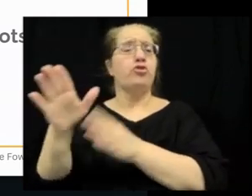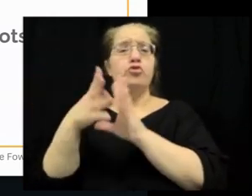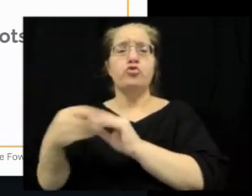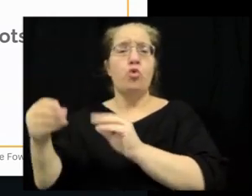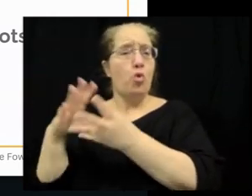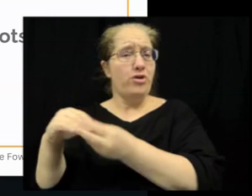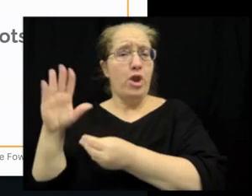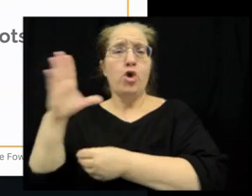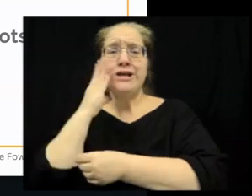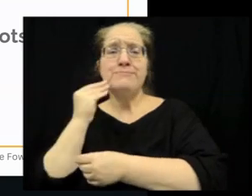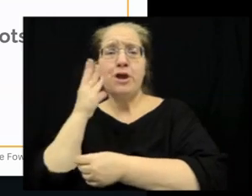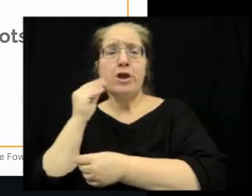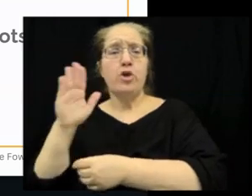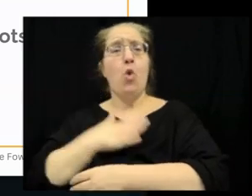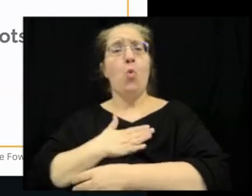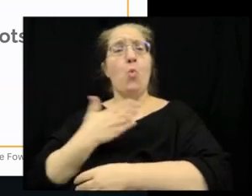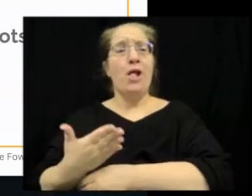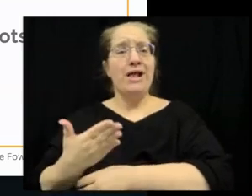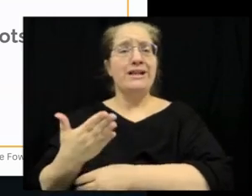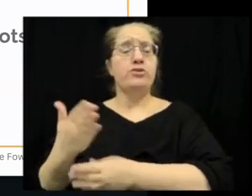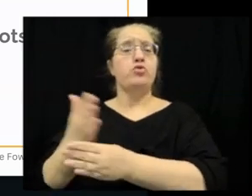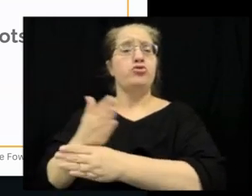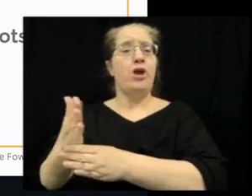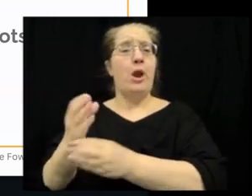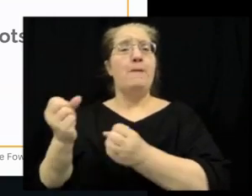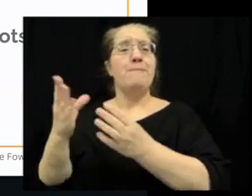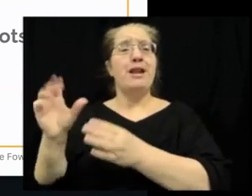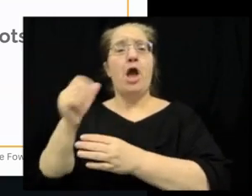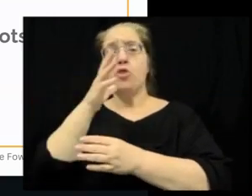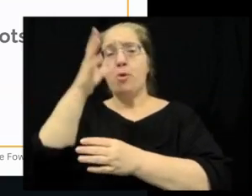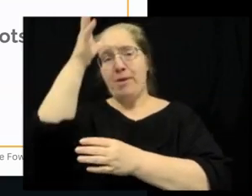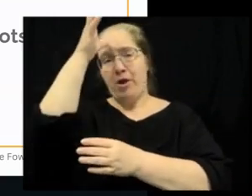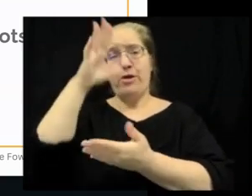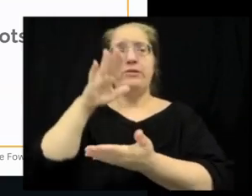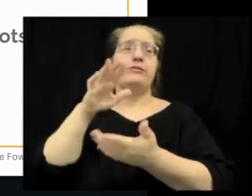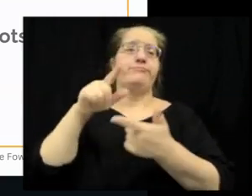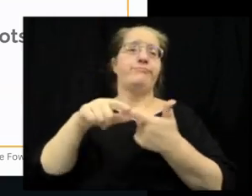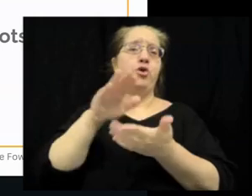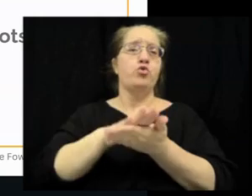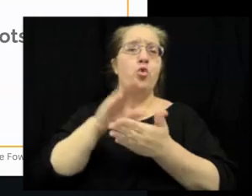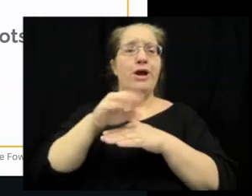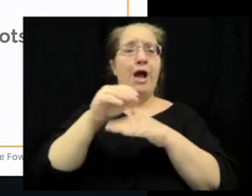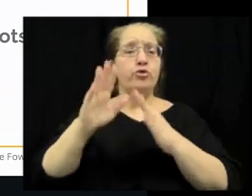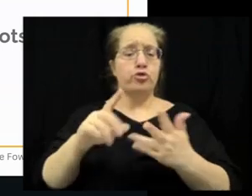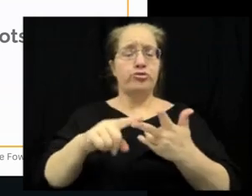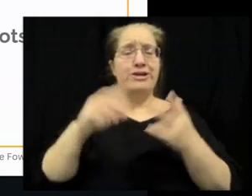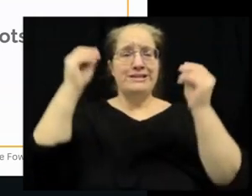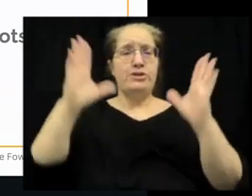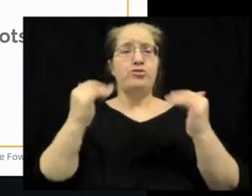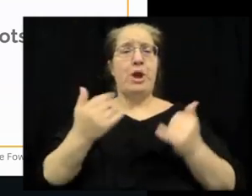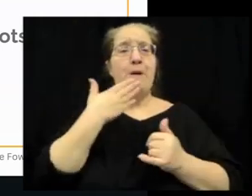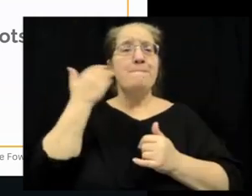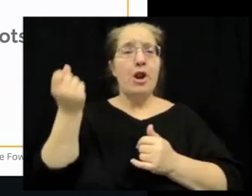And because of her willingness to share, so many other parents and school counselors and teachers have better